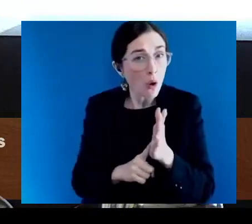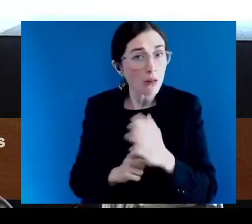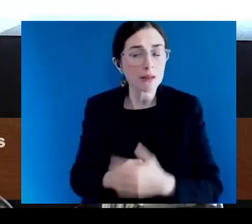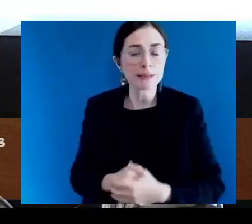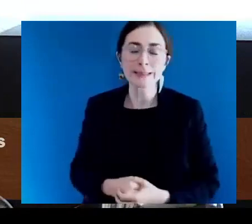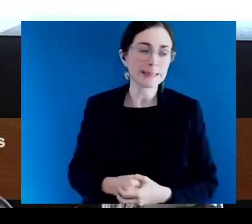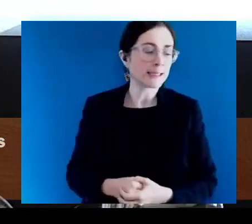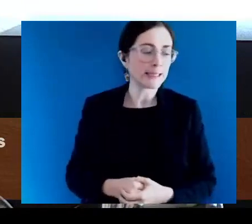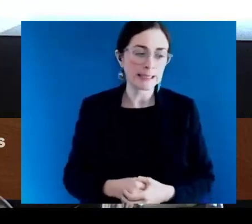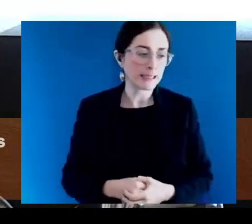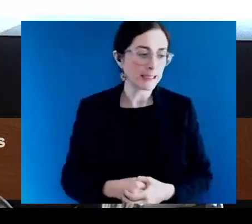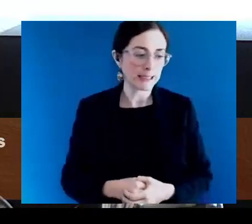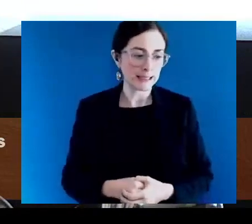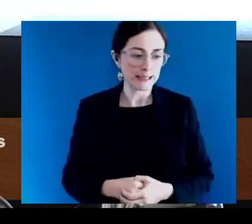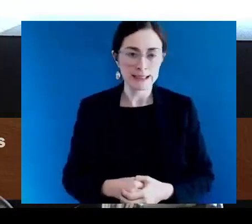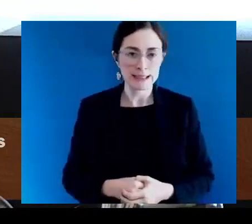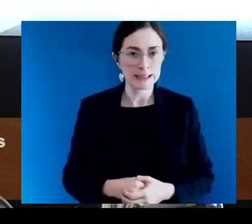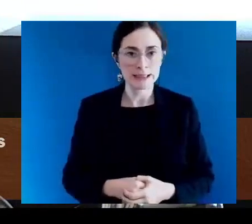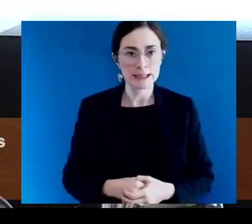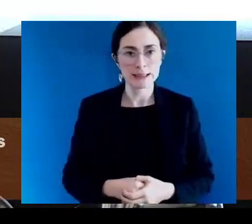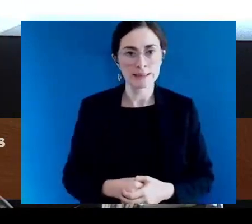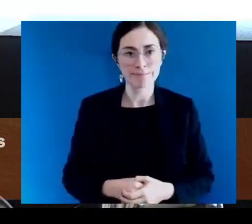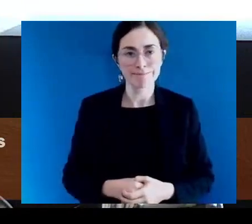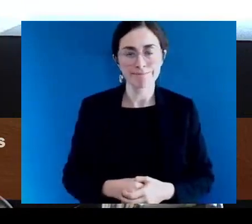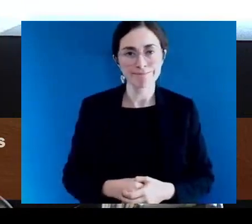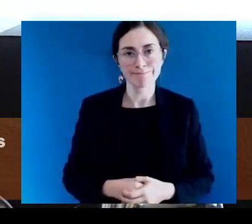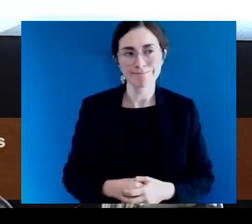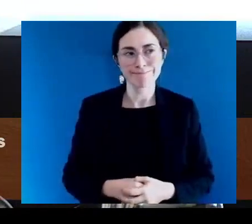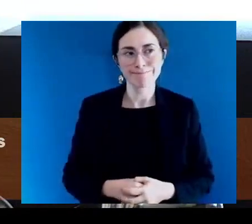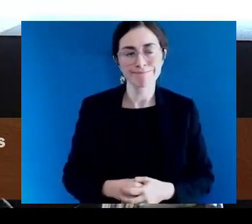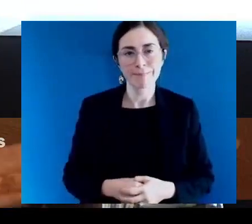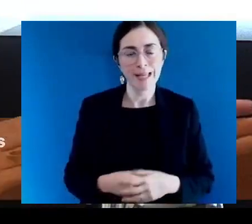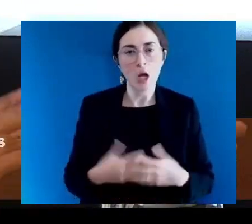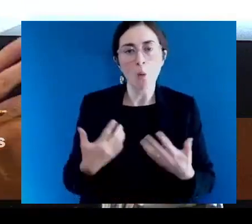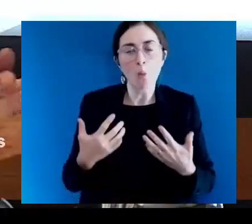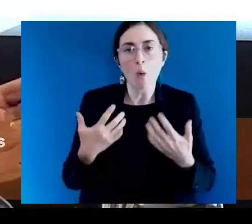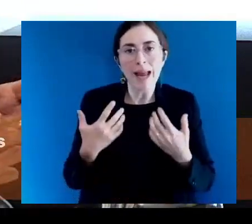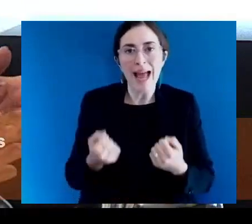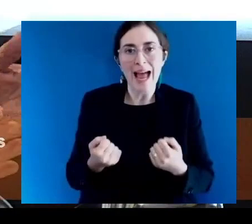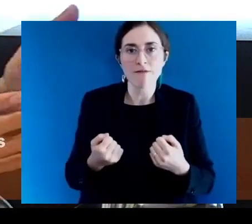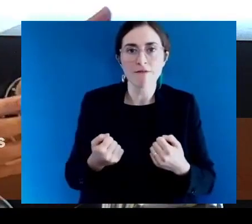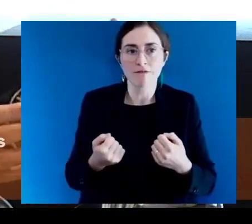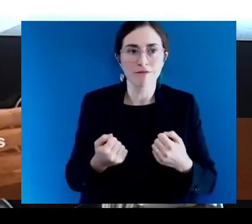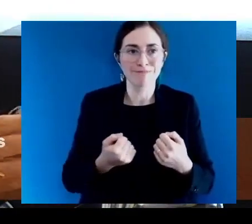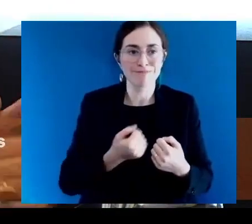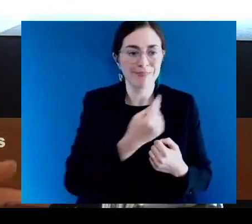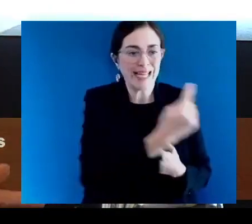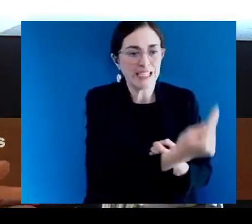that is sanctioned by the government. No, if there are arrangements in place between individual